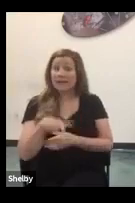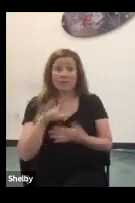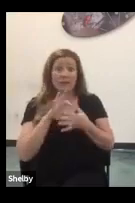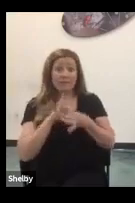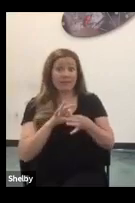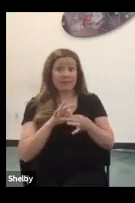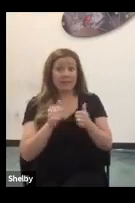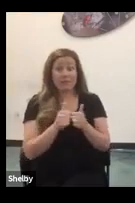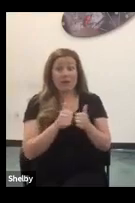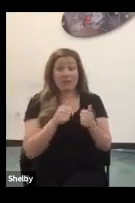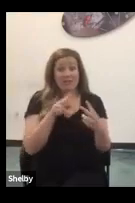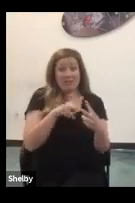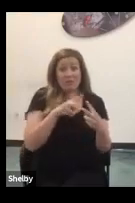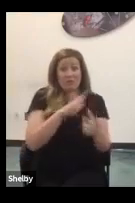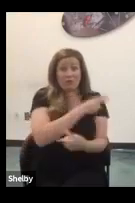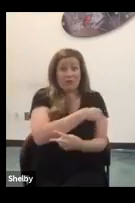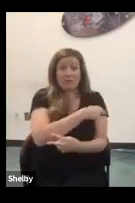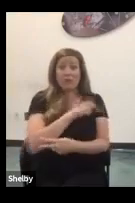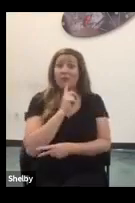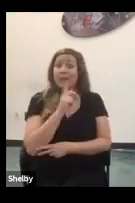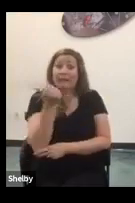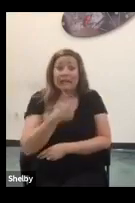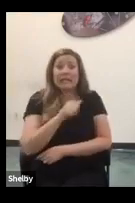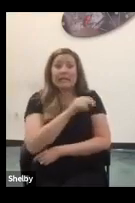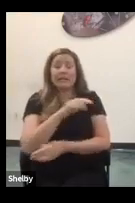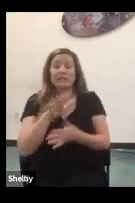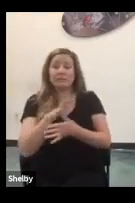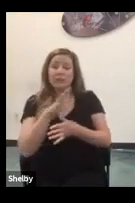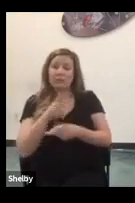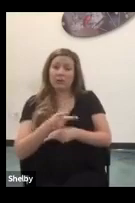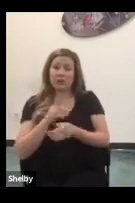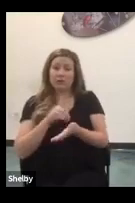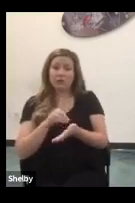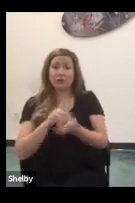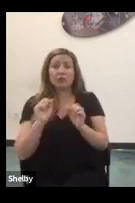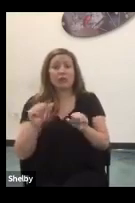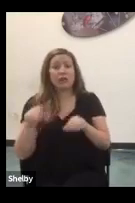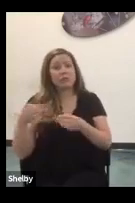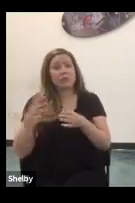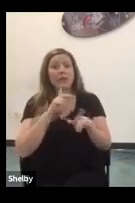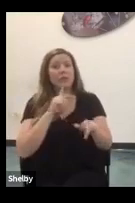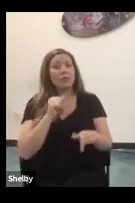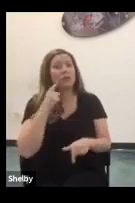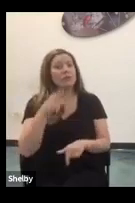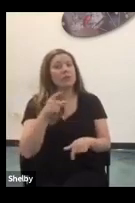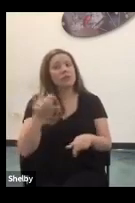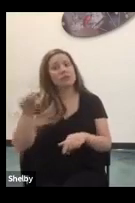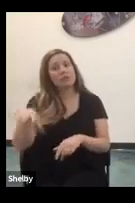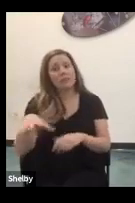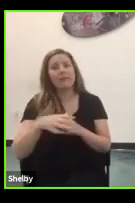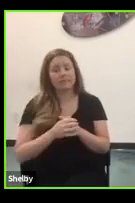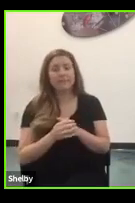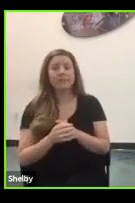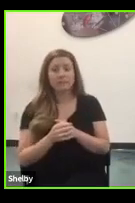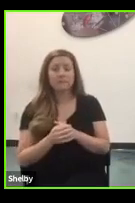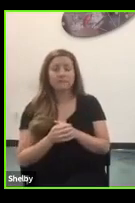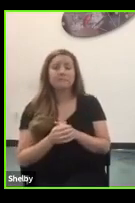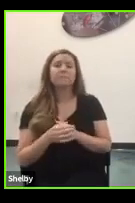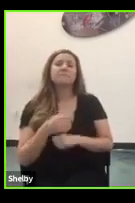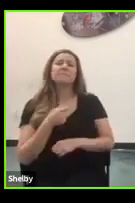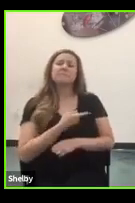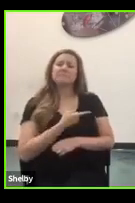drive-through testing sites. Any primary care provider is able to provide orders that you can take to those places. Yeah, and we've gotten